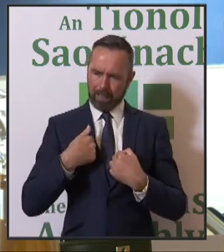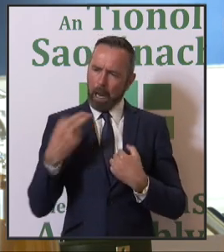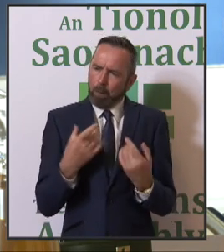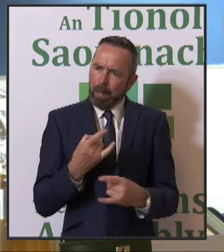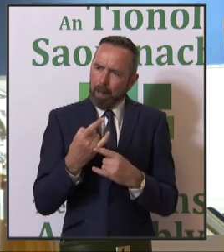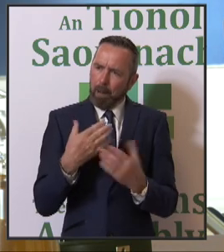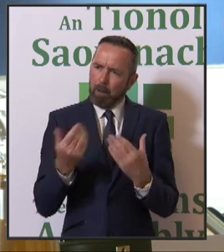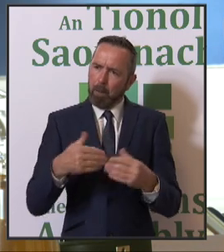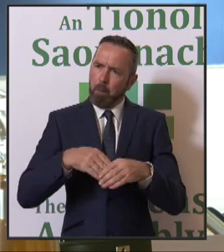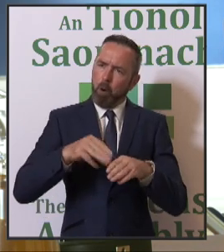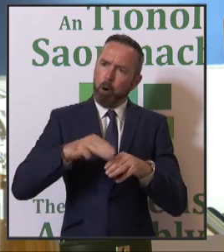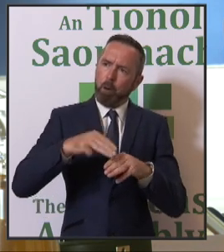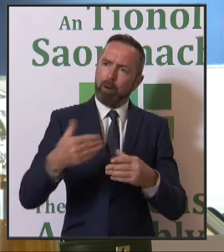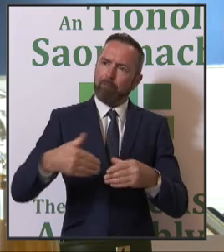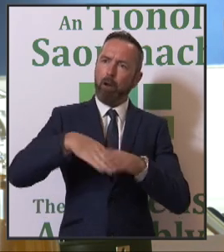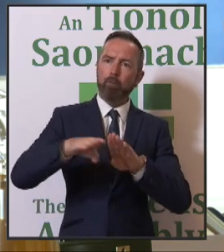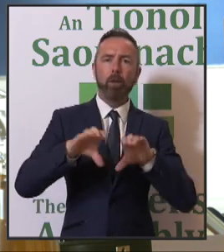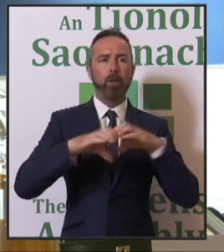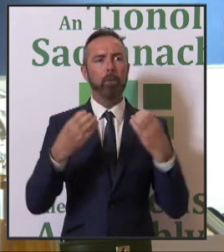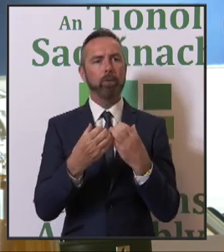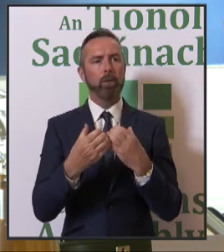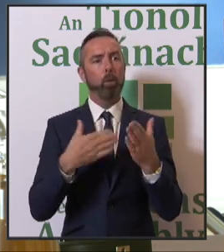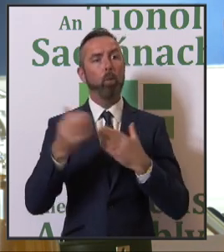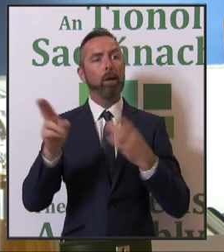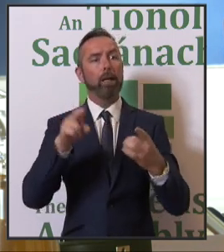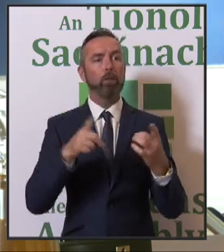I become more involved in my own community? What can I do as a